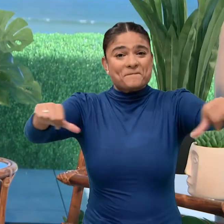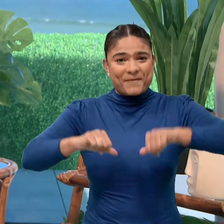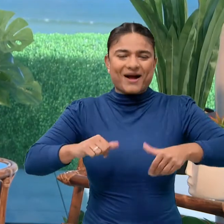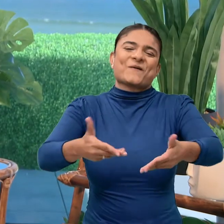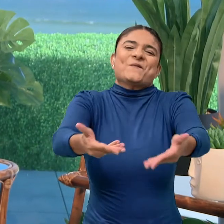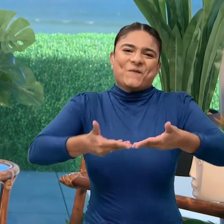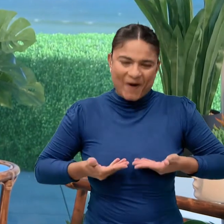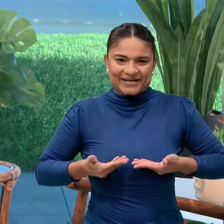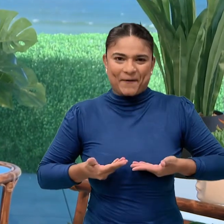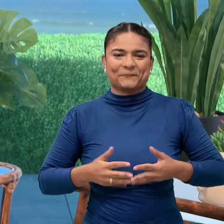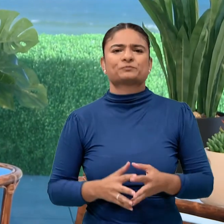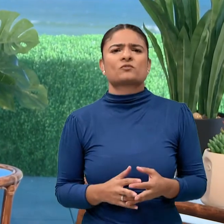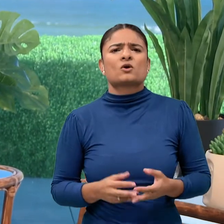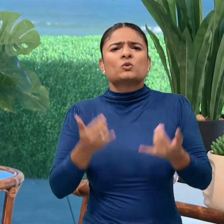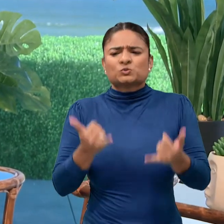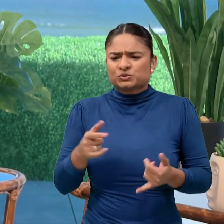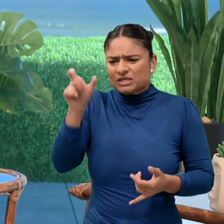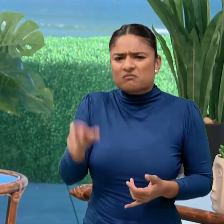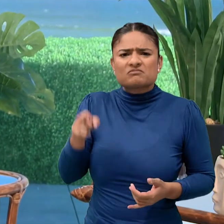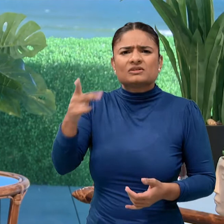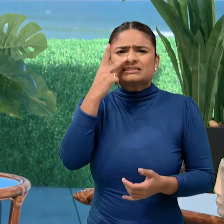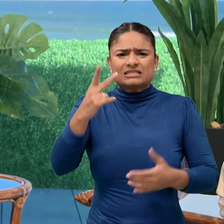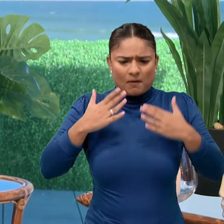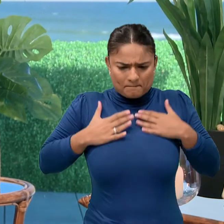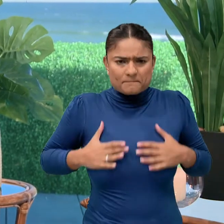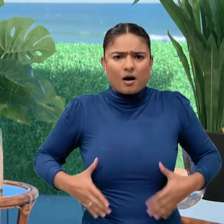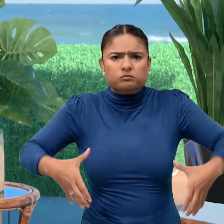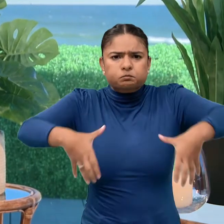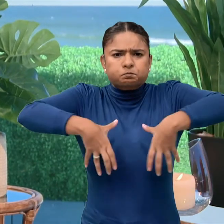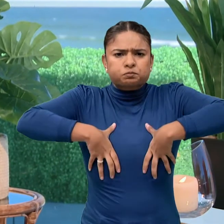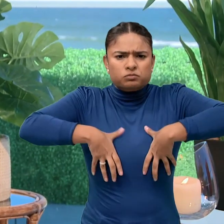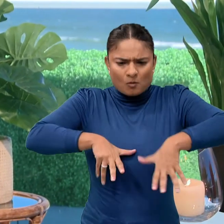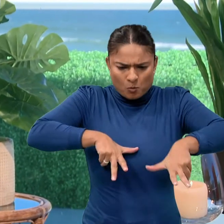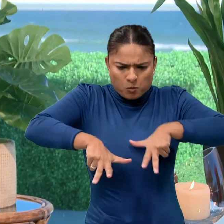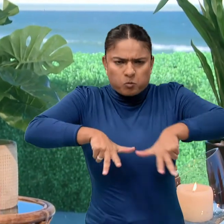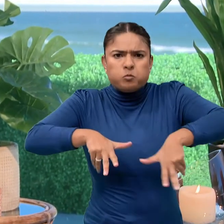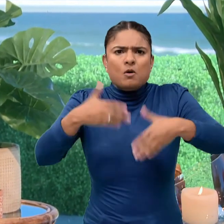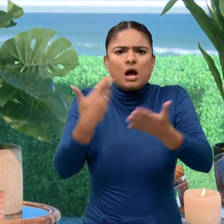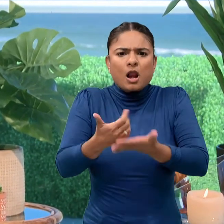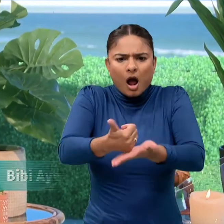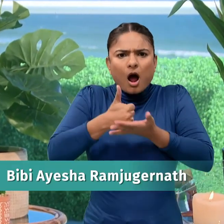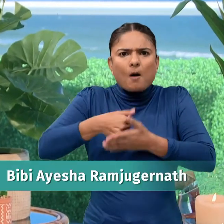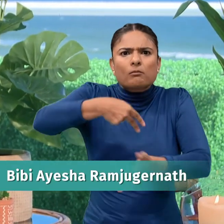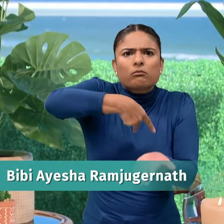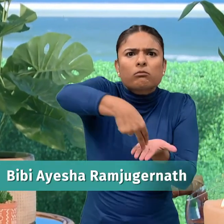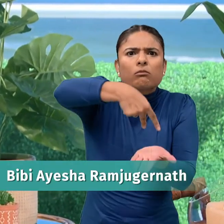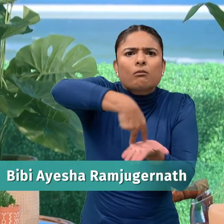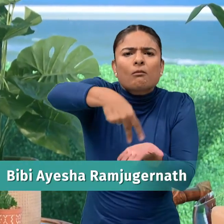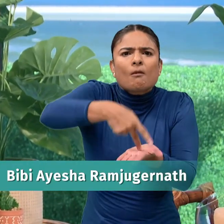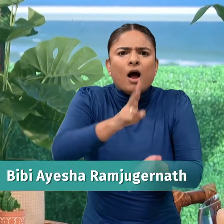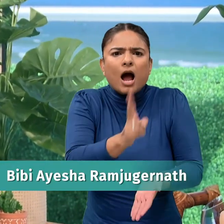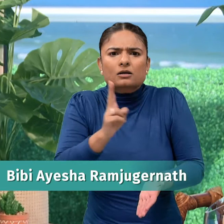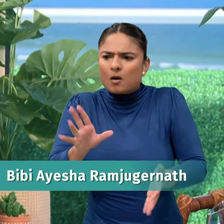Welkom terug. In ons Activated Bulletin sien ons hoe robotika mense in staat stel om weer te loop. Robotika